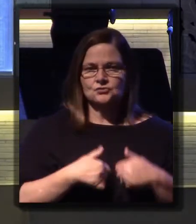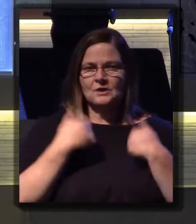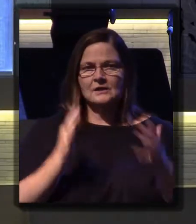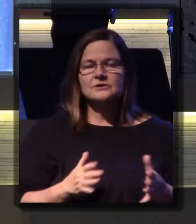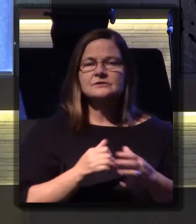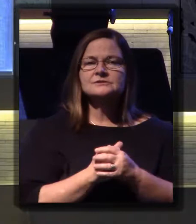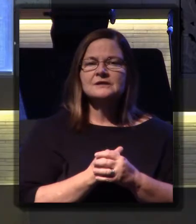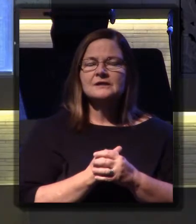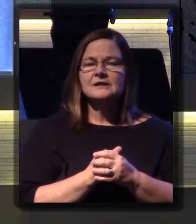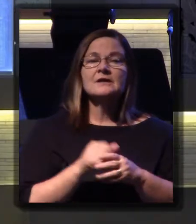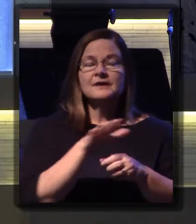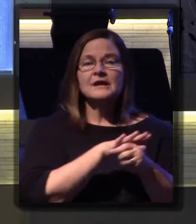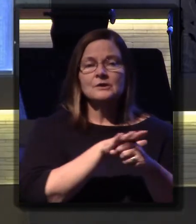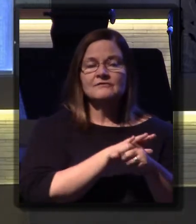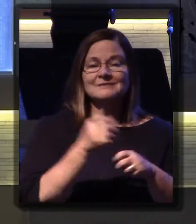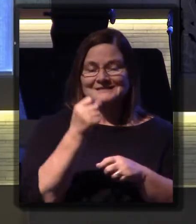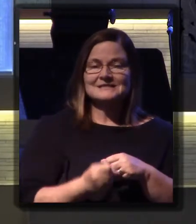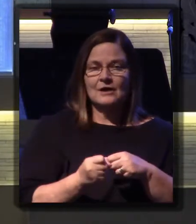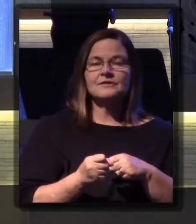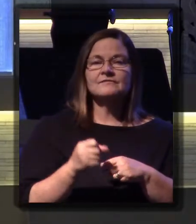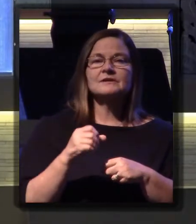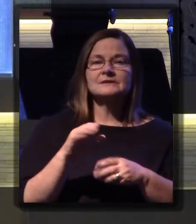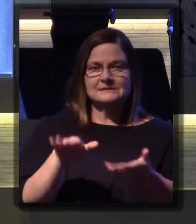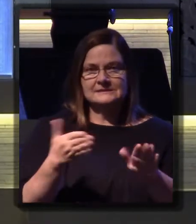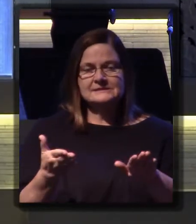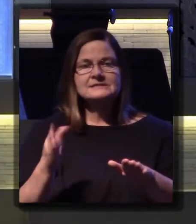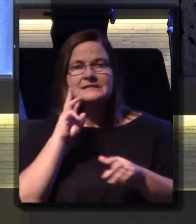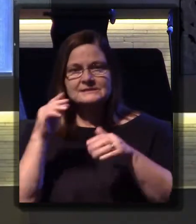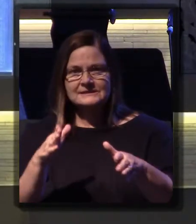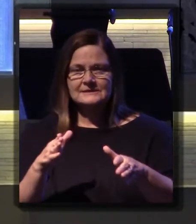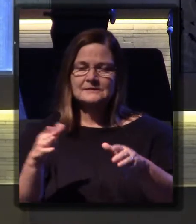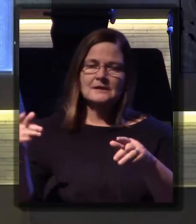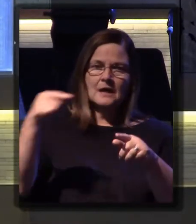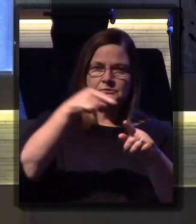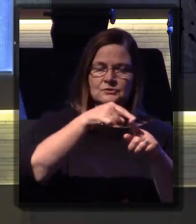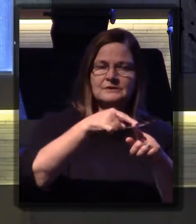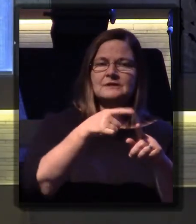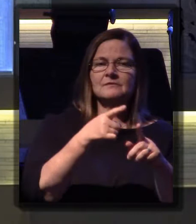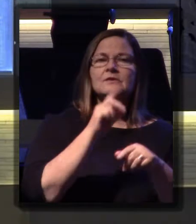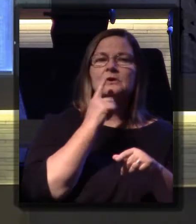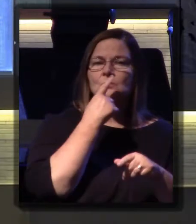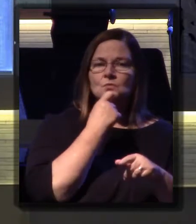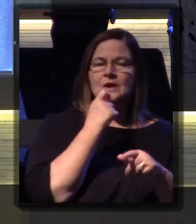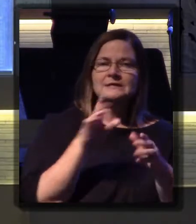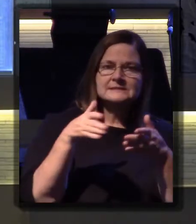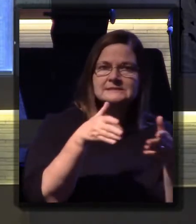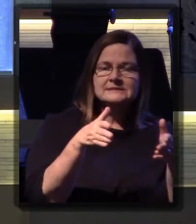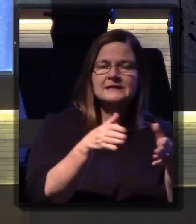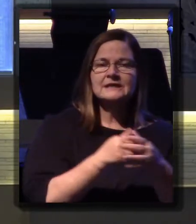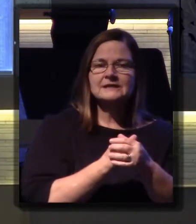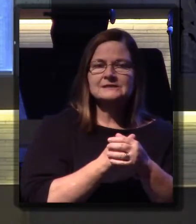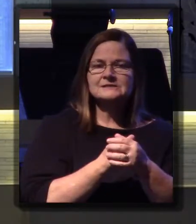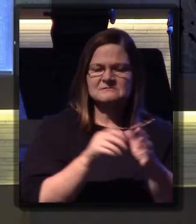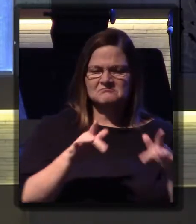climate, desert dwellers and such. The Arava, this area from the south of the Dead Sea to the tip